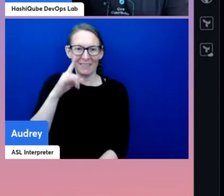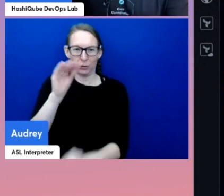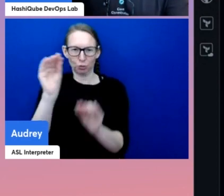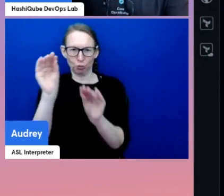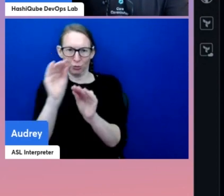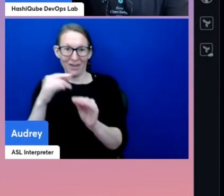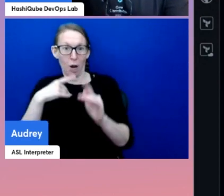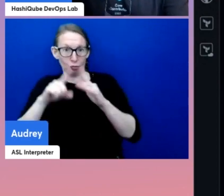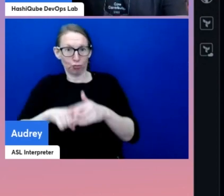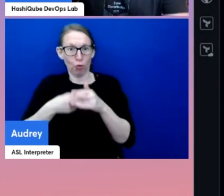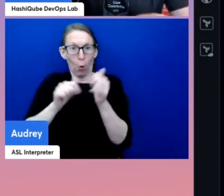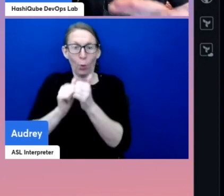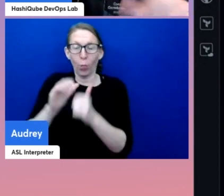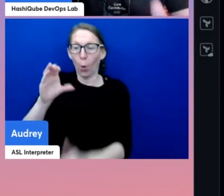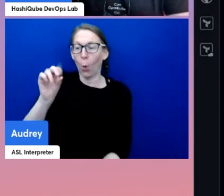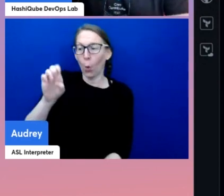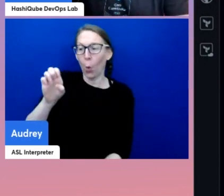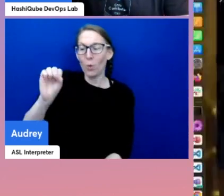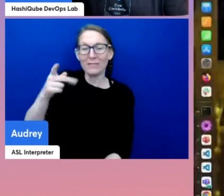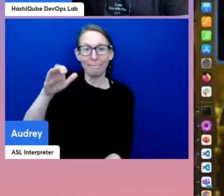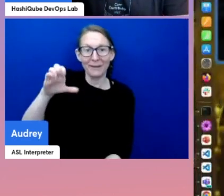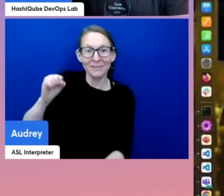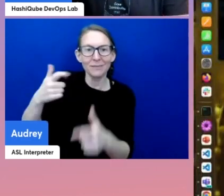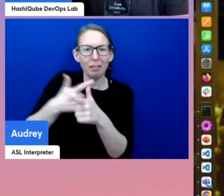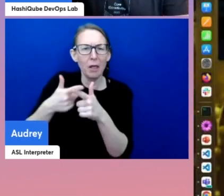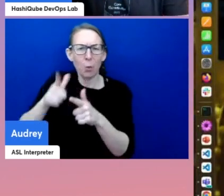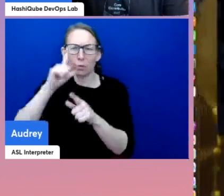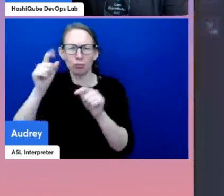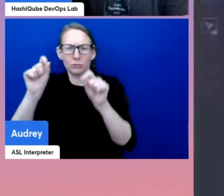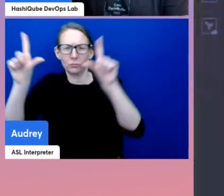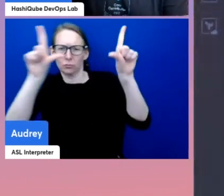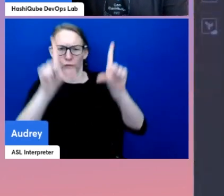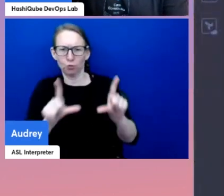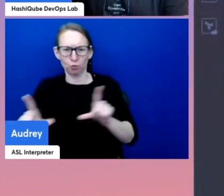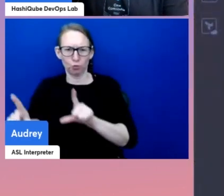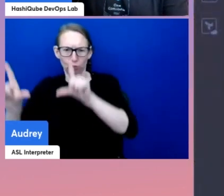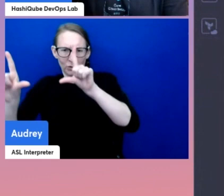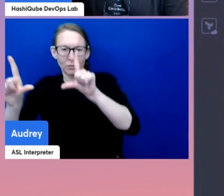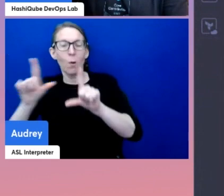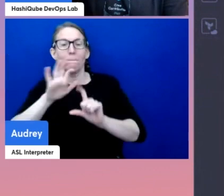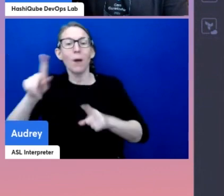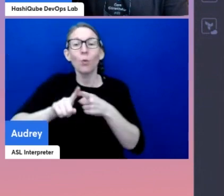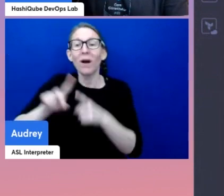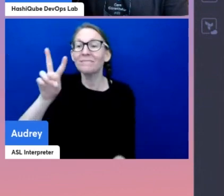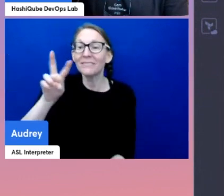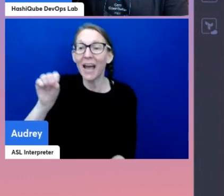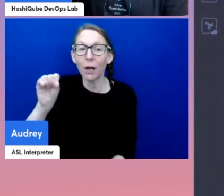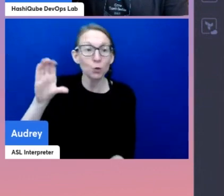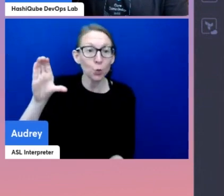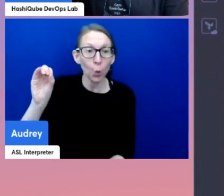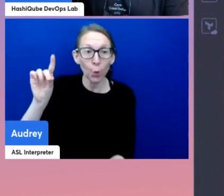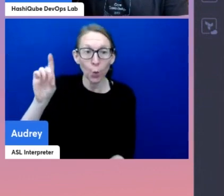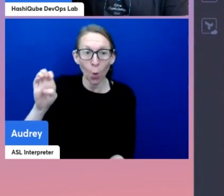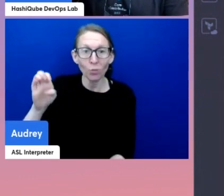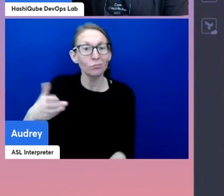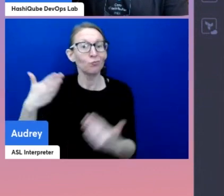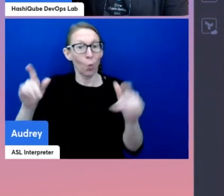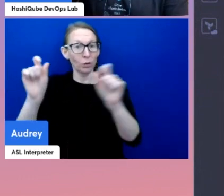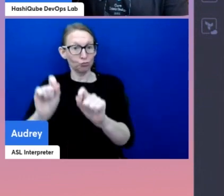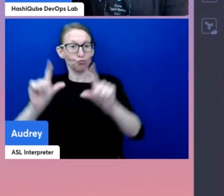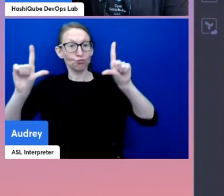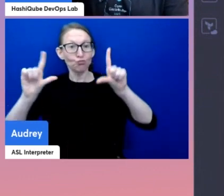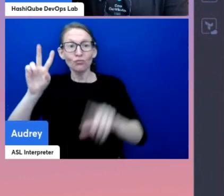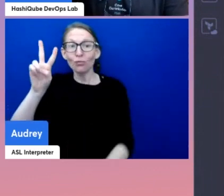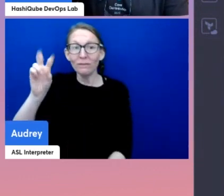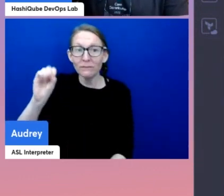started off with the code spaces. I'm just going to switch this around a little bit and go back to VS Code. Now, if you open up VS Code and you